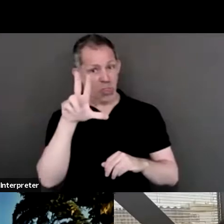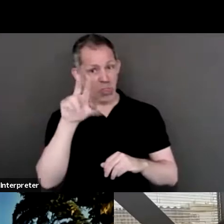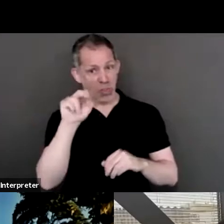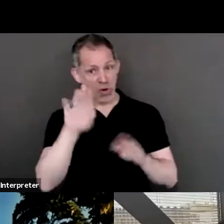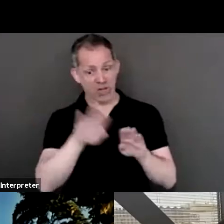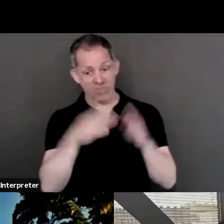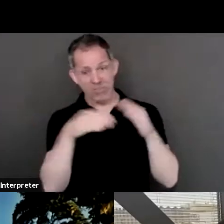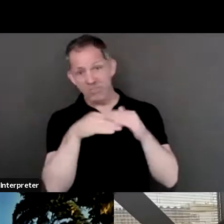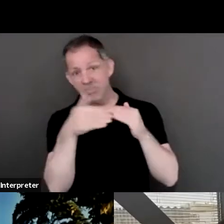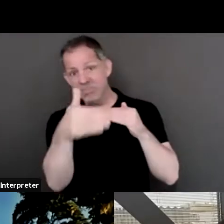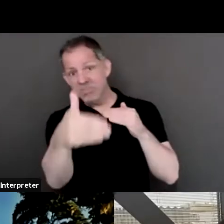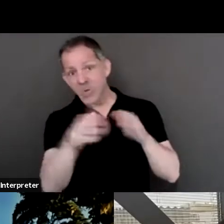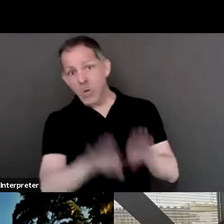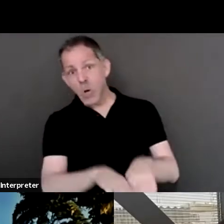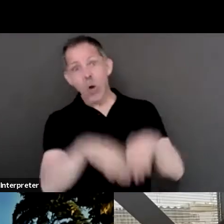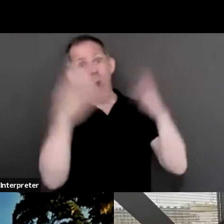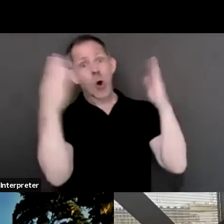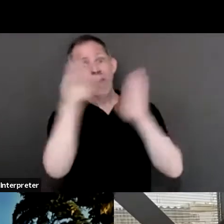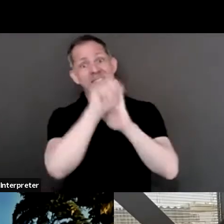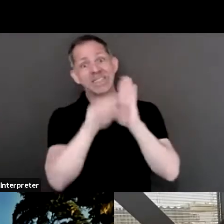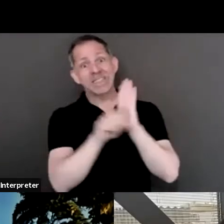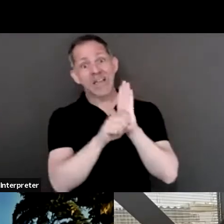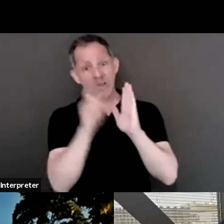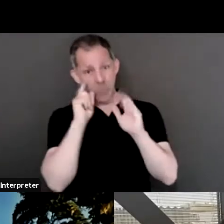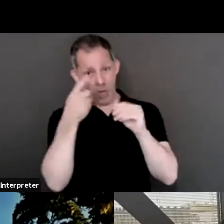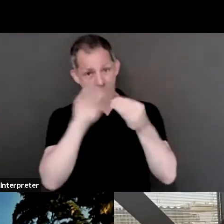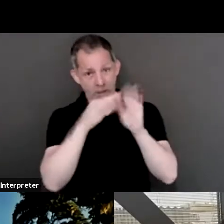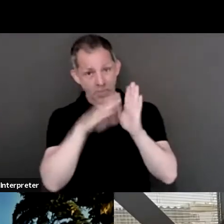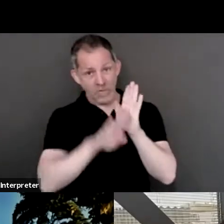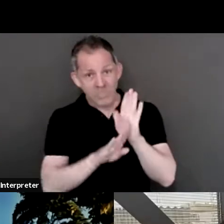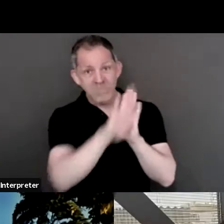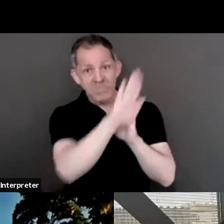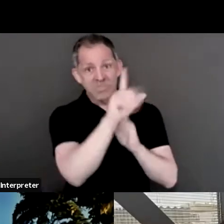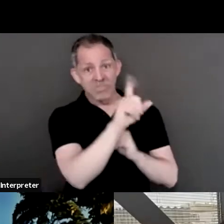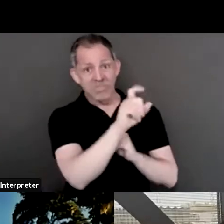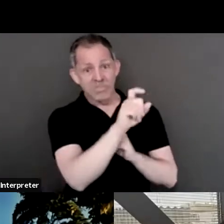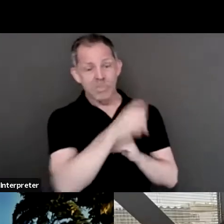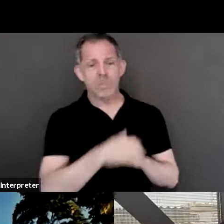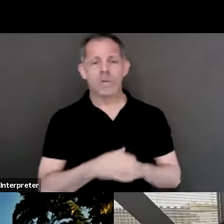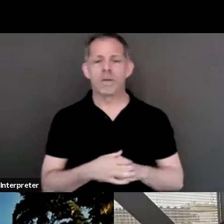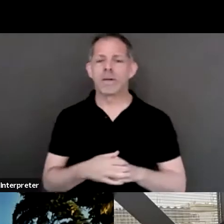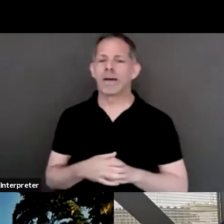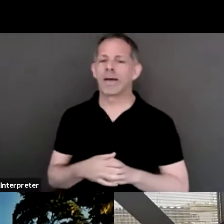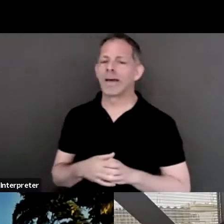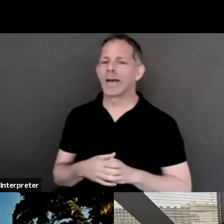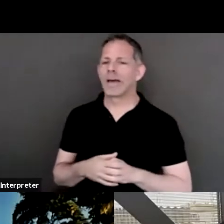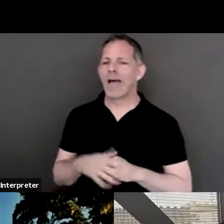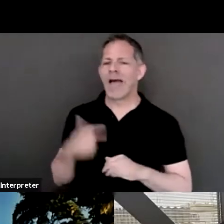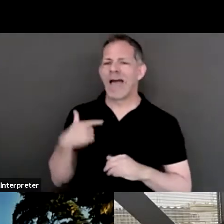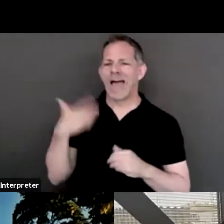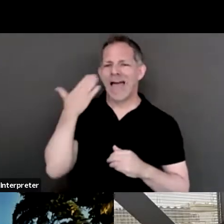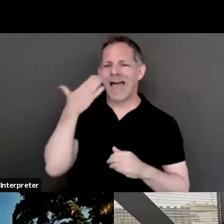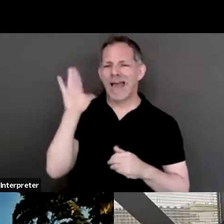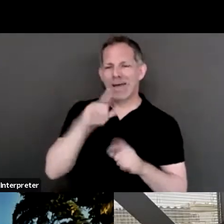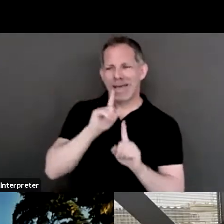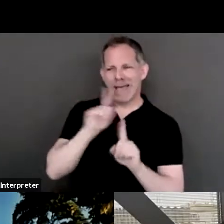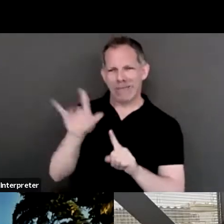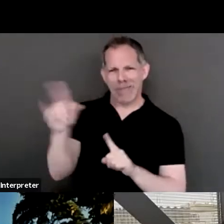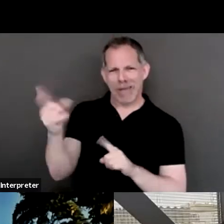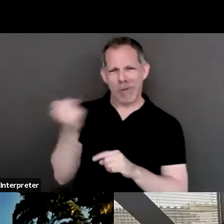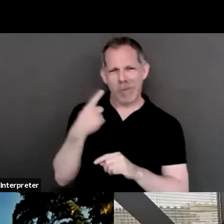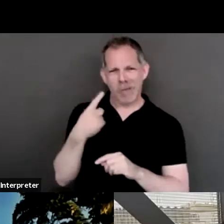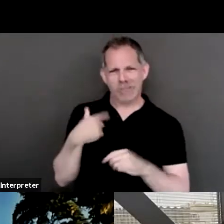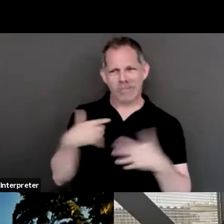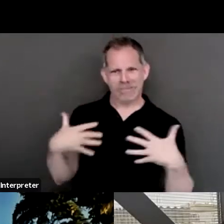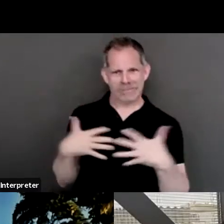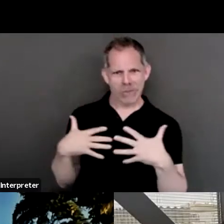Of course, I mean, I don't know that I fear it. I do fear things getting out of hand for some reason. If let's say a